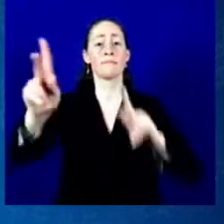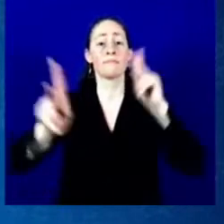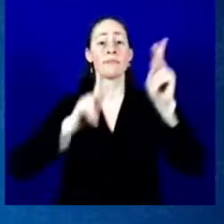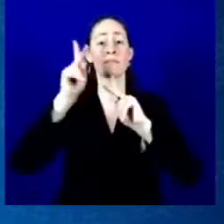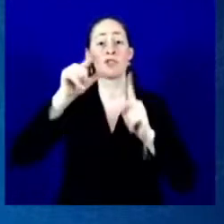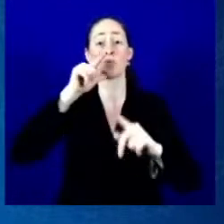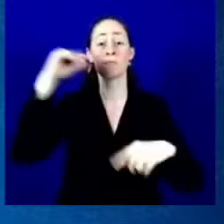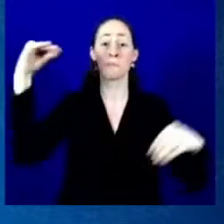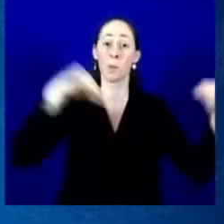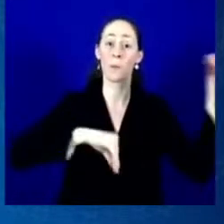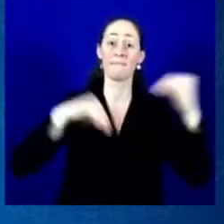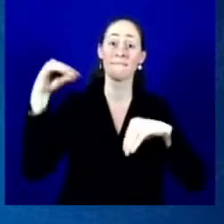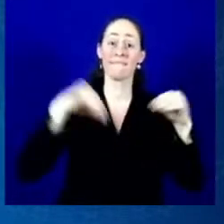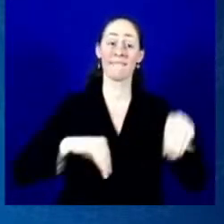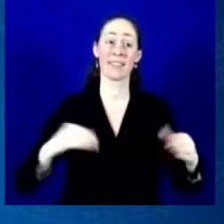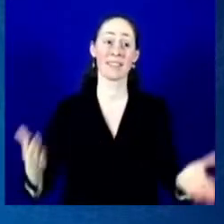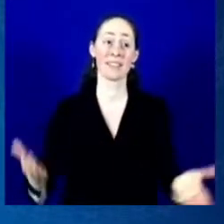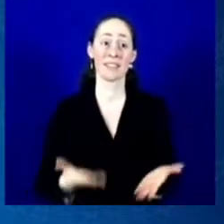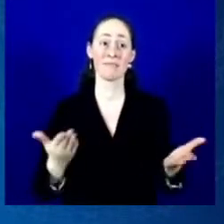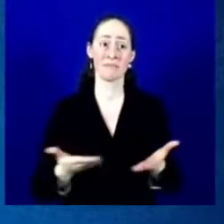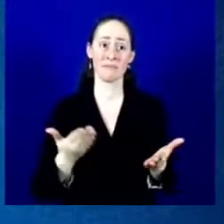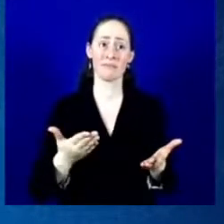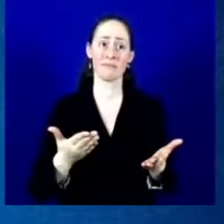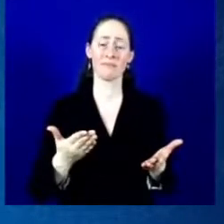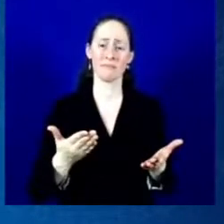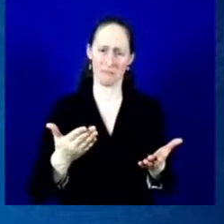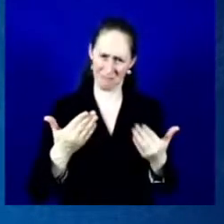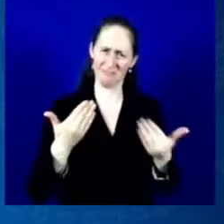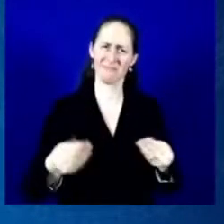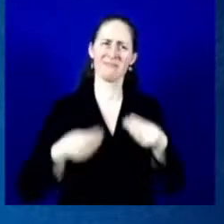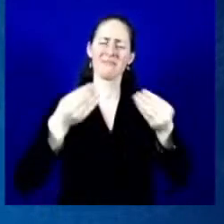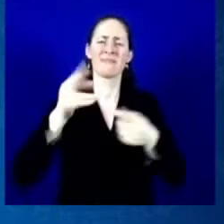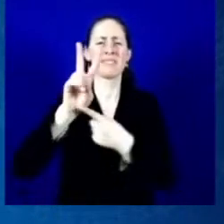man-made and natural-made violence and disaster,